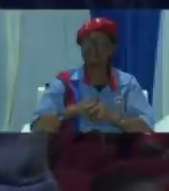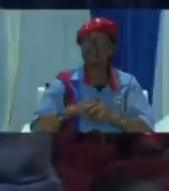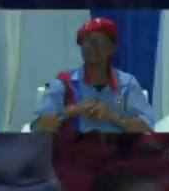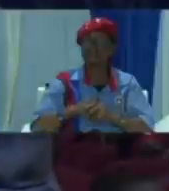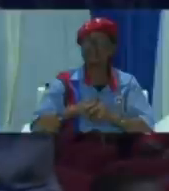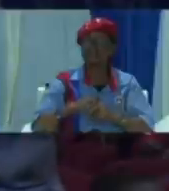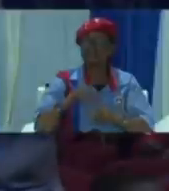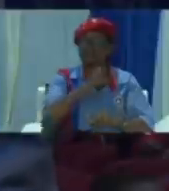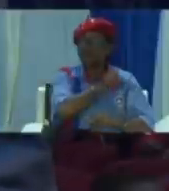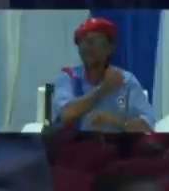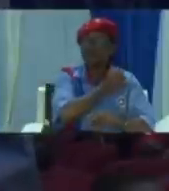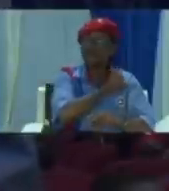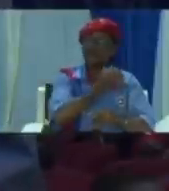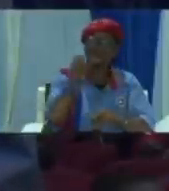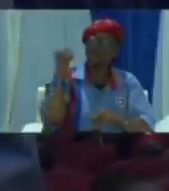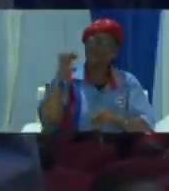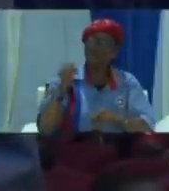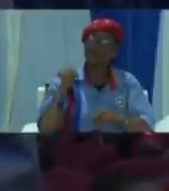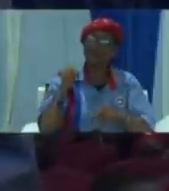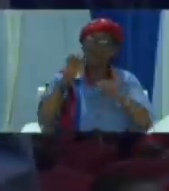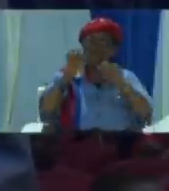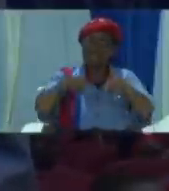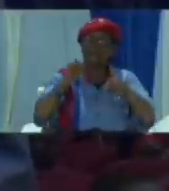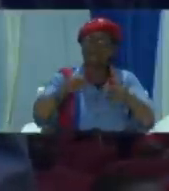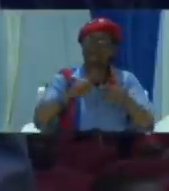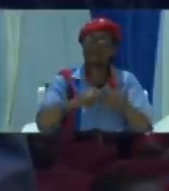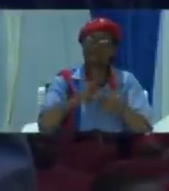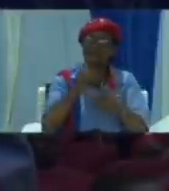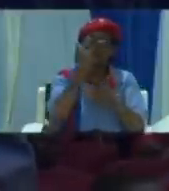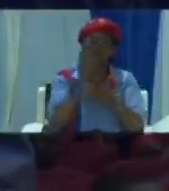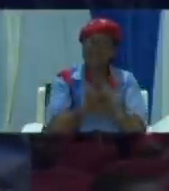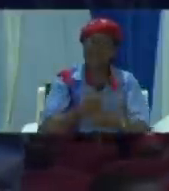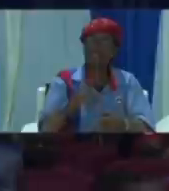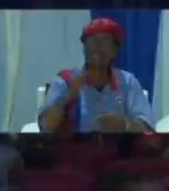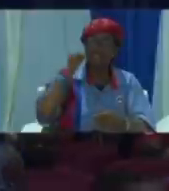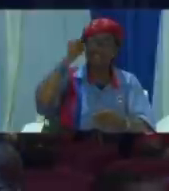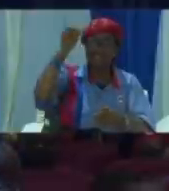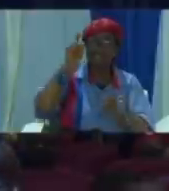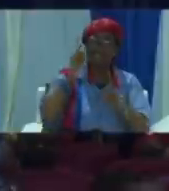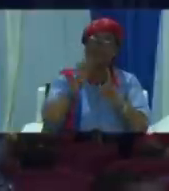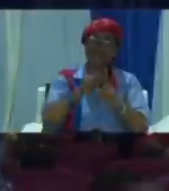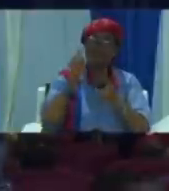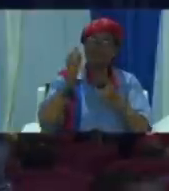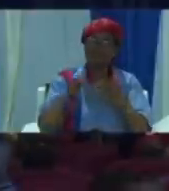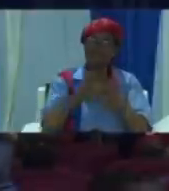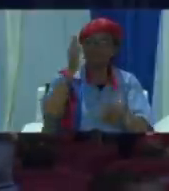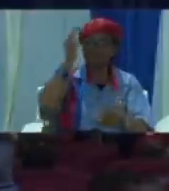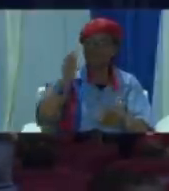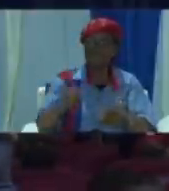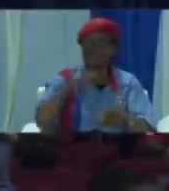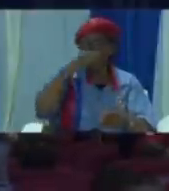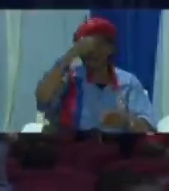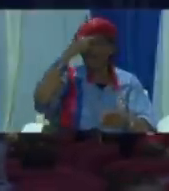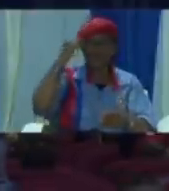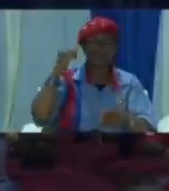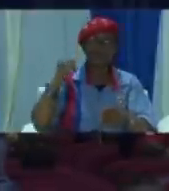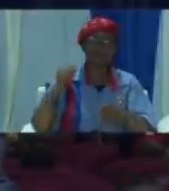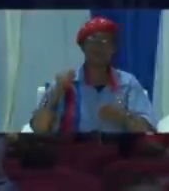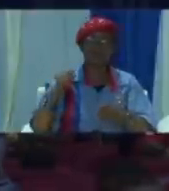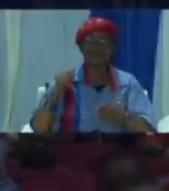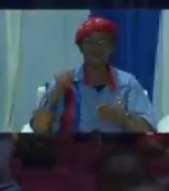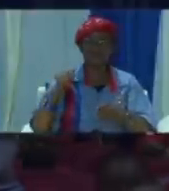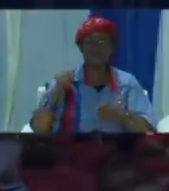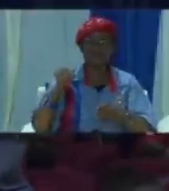Joseph was able to reach his goal. Joseph will let David lay bare. Simply because.